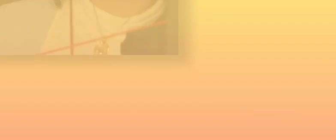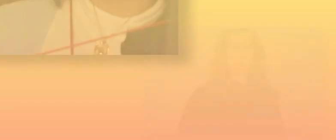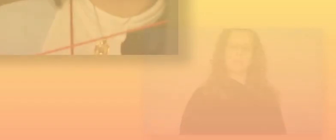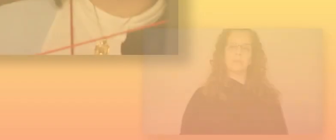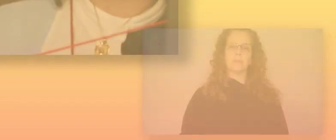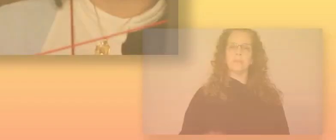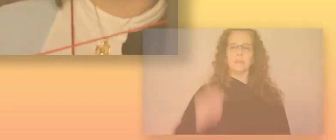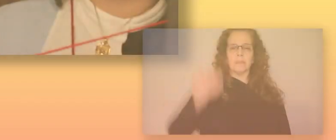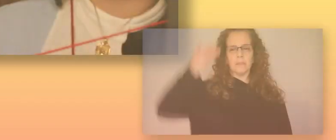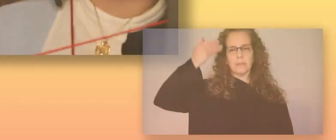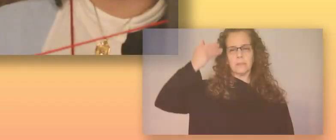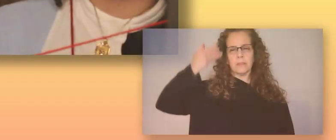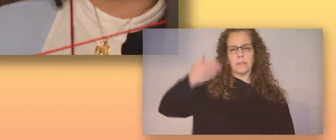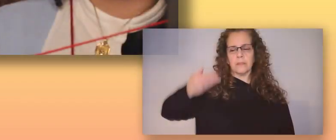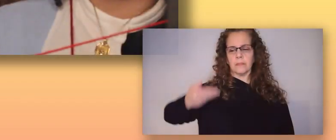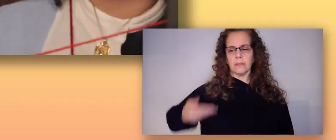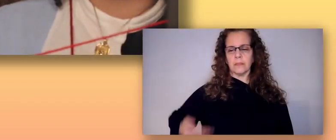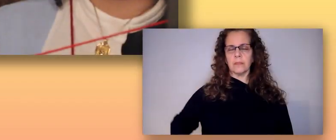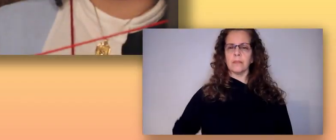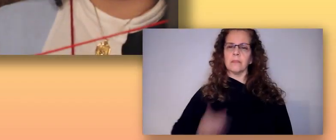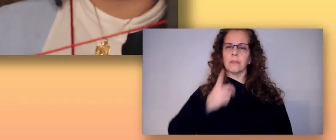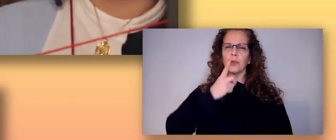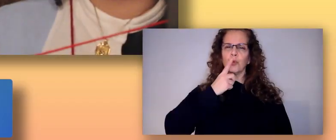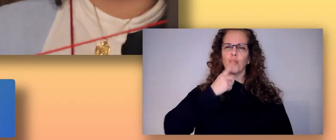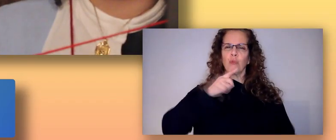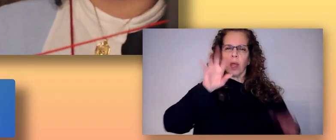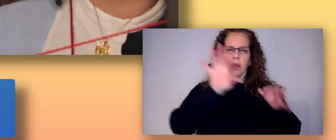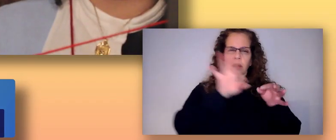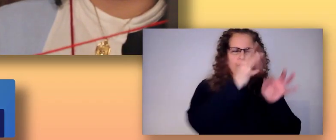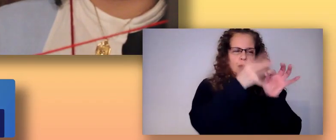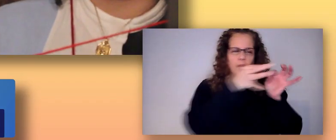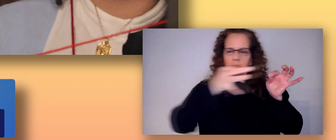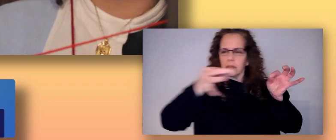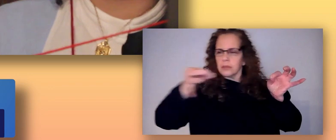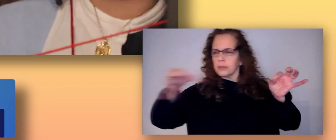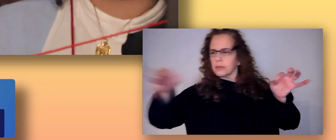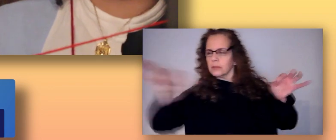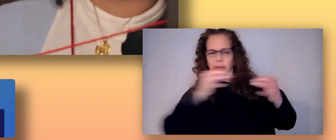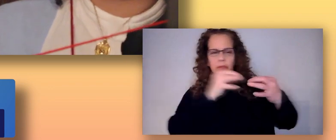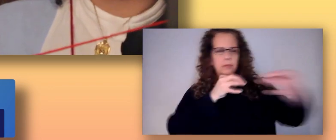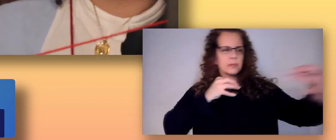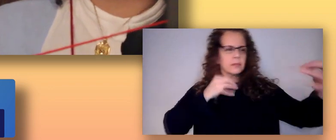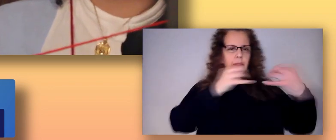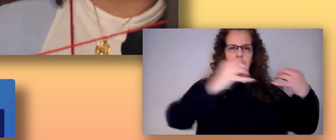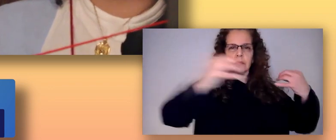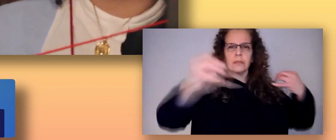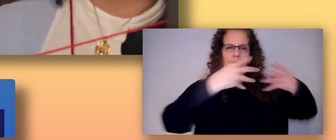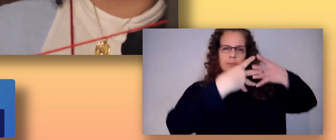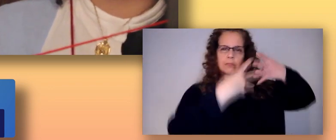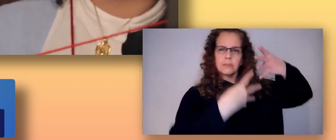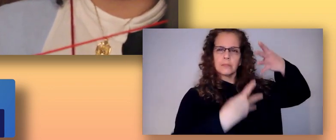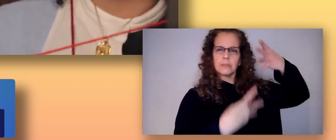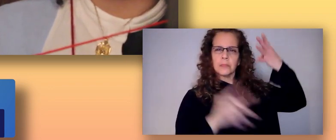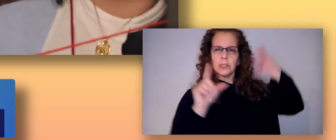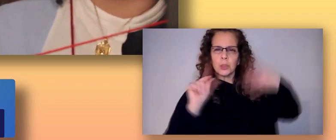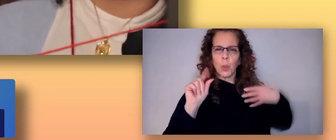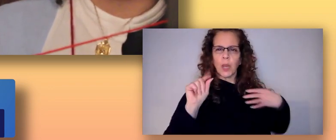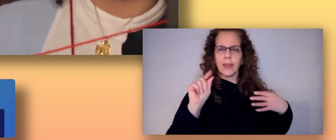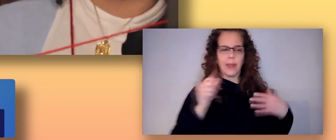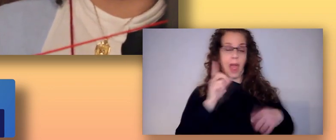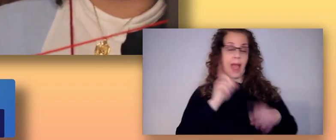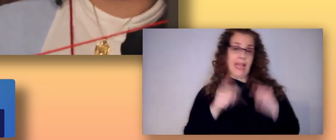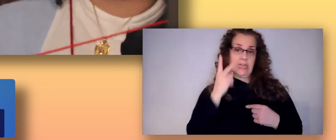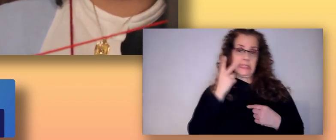There are red threads that run from the top of my head to the length of all 20 nails, and I can only see them when I step through the mirror, and